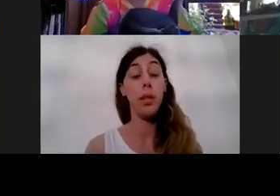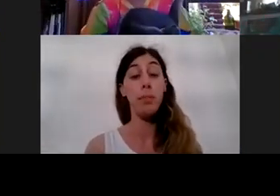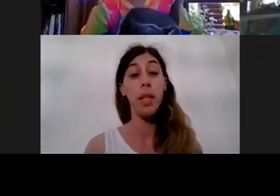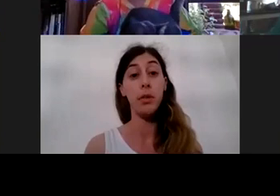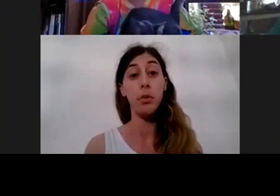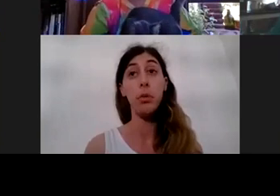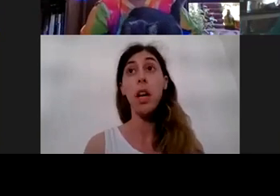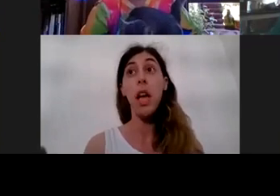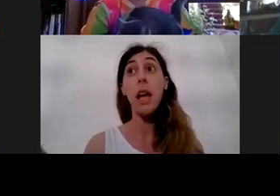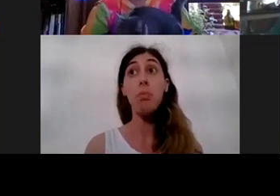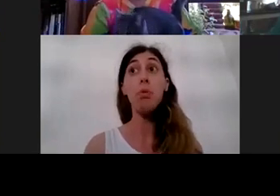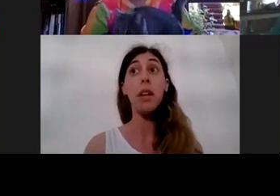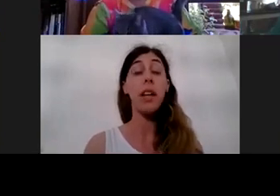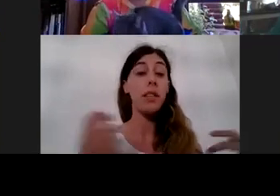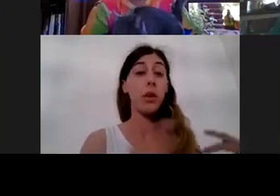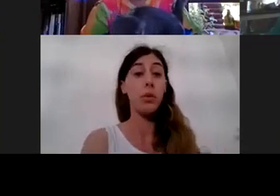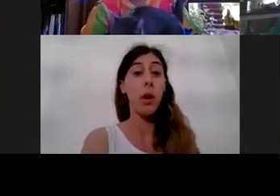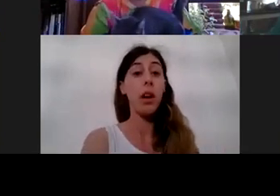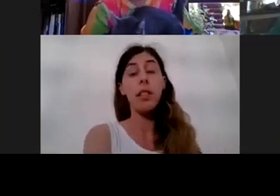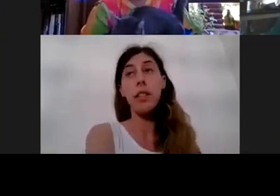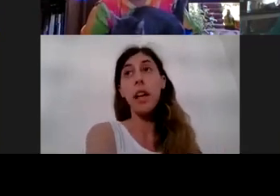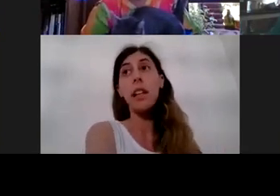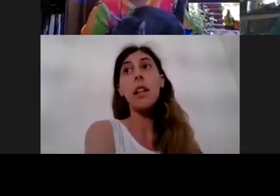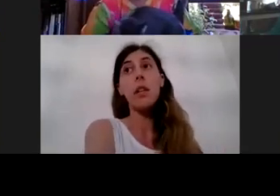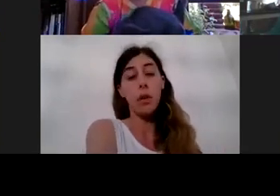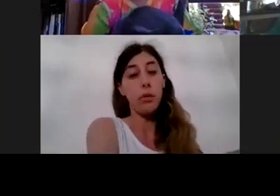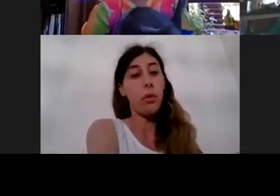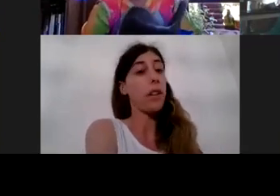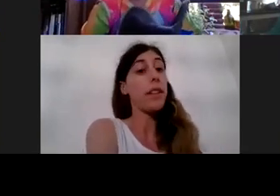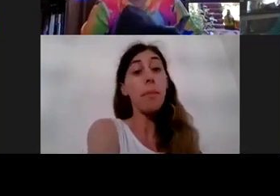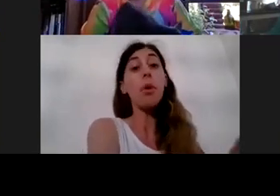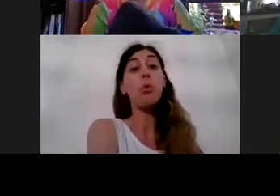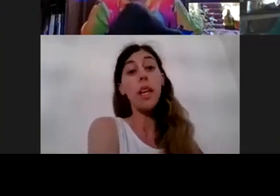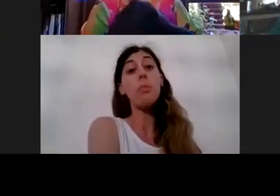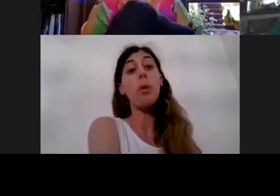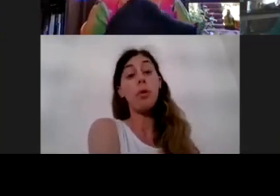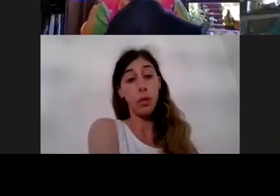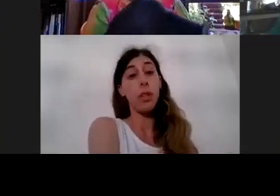healthcare, whether that is therapy, whether it is surgery, whether it